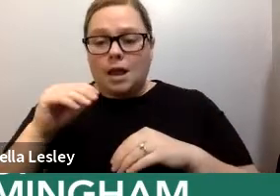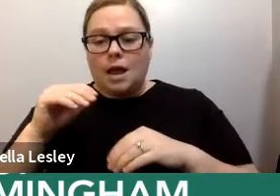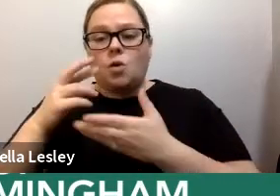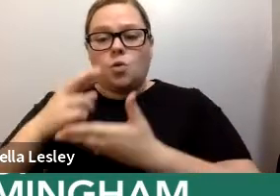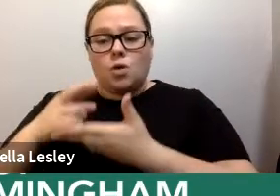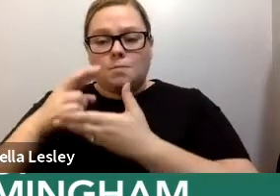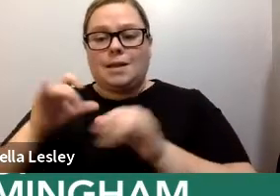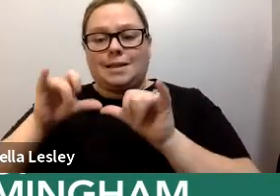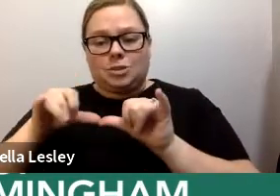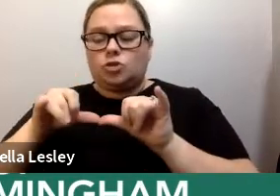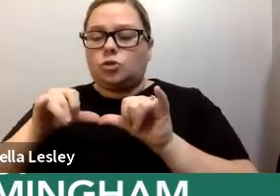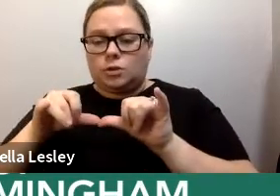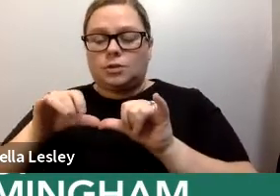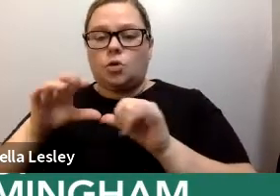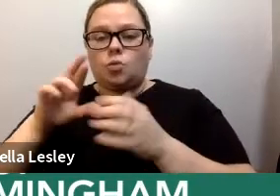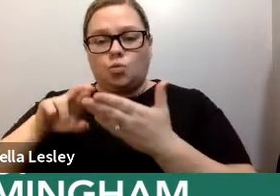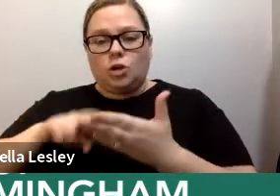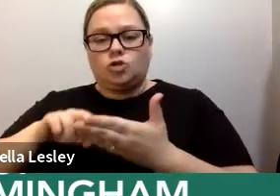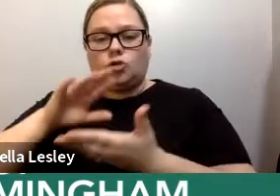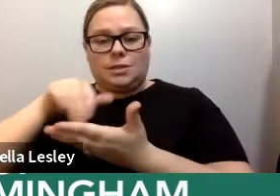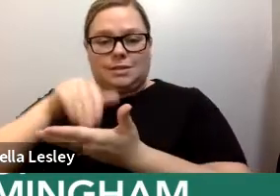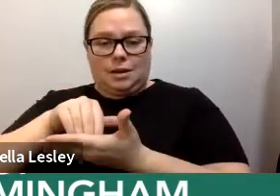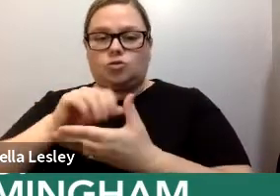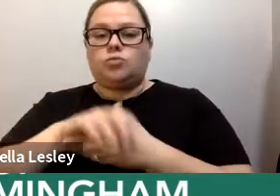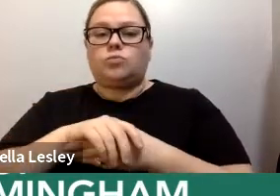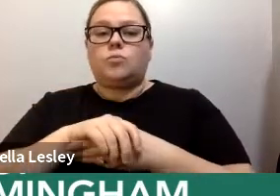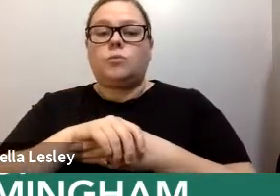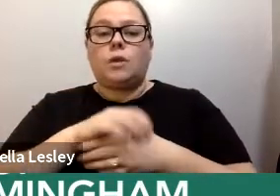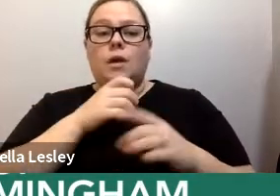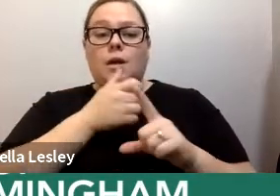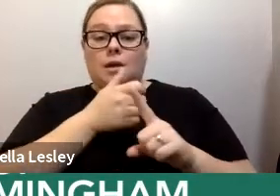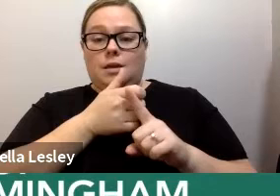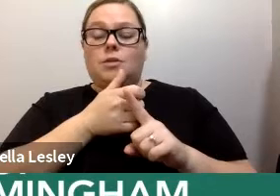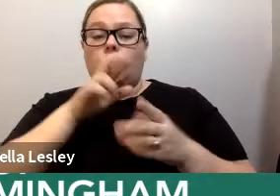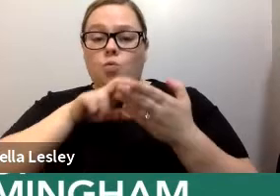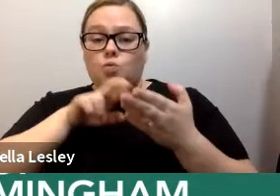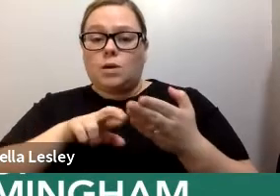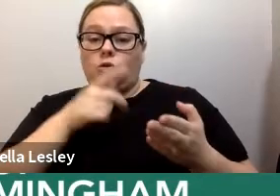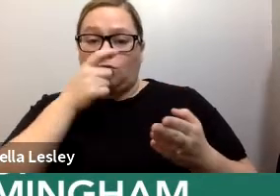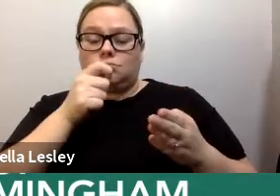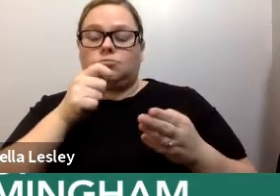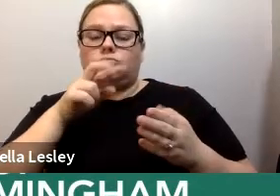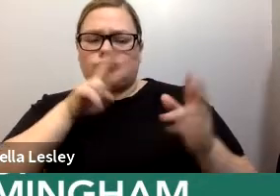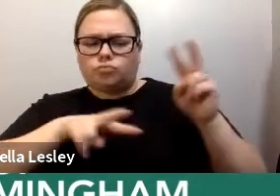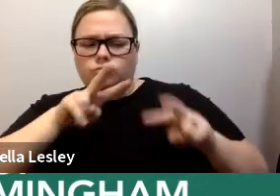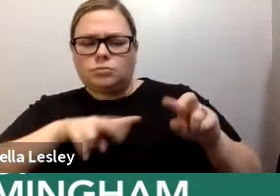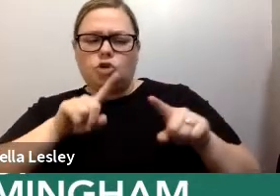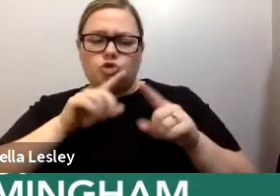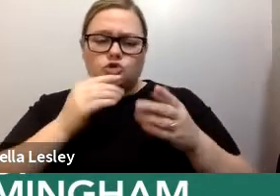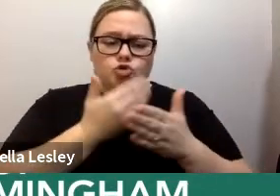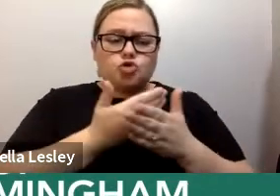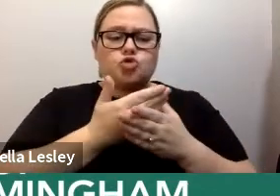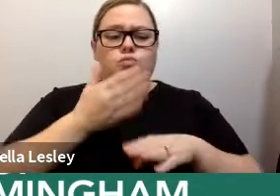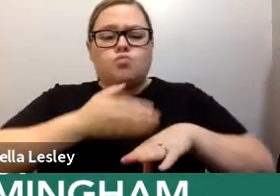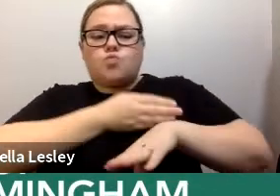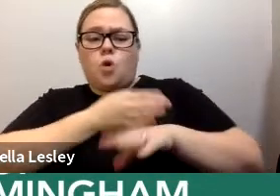Rehabilitation Engineering Research Center, RERCTech. His research interest explores the use of new and emergent technologies